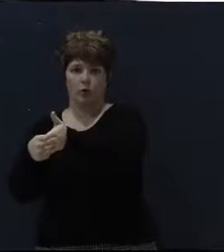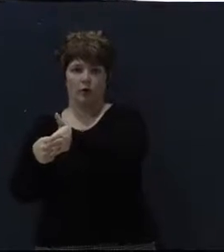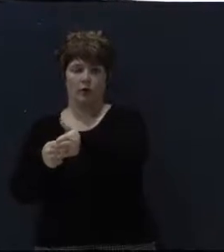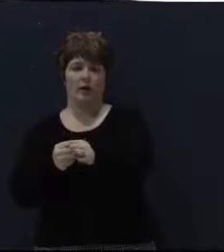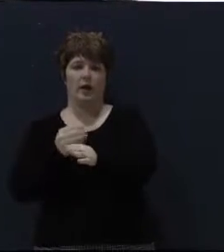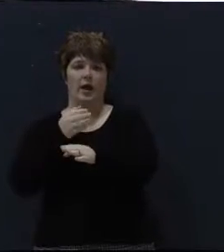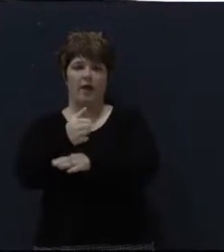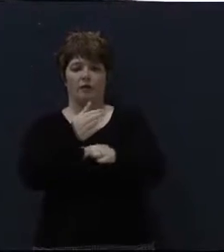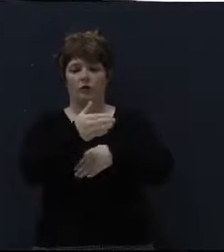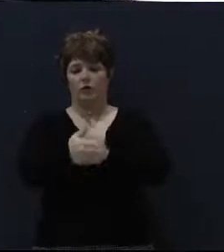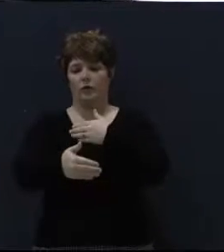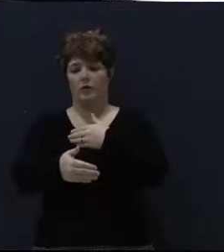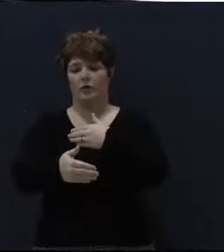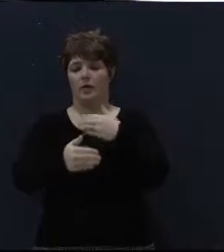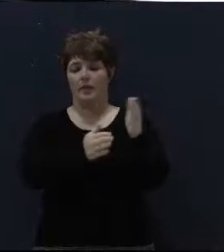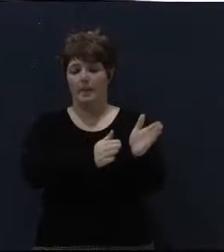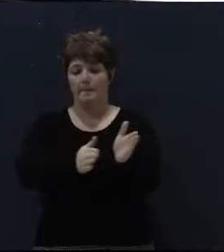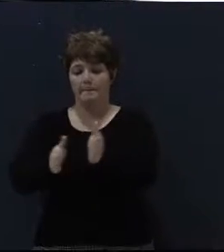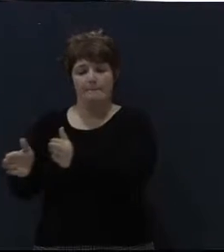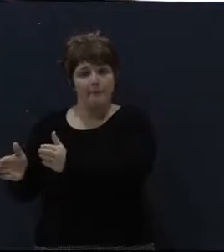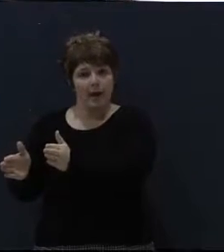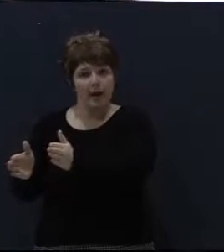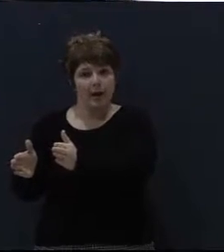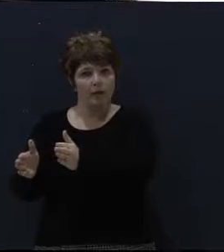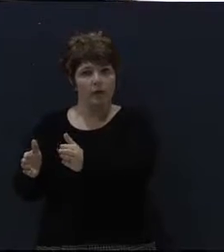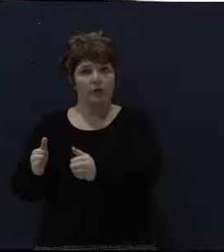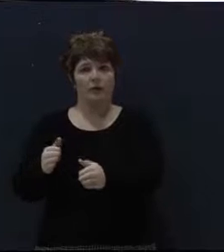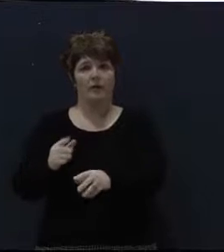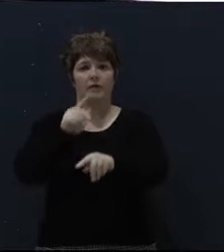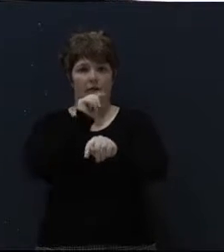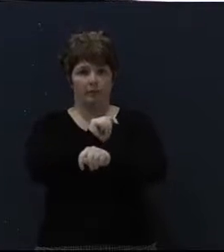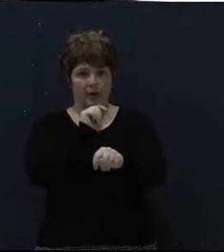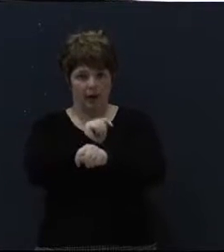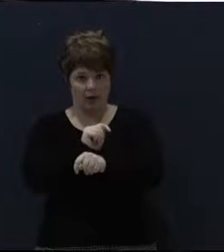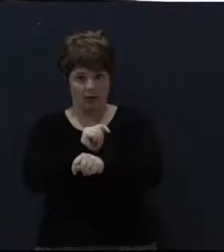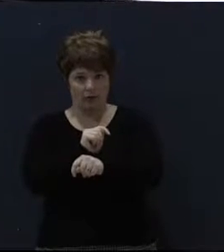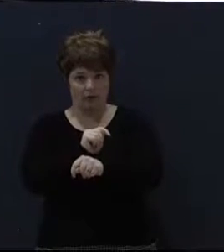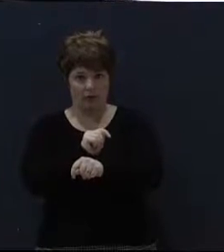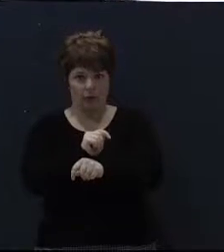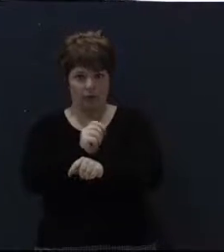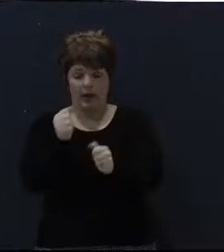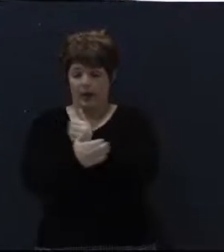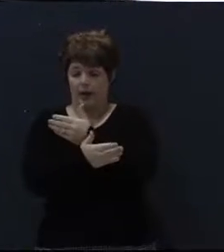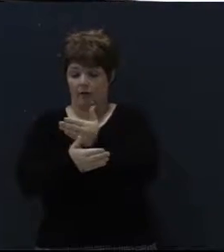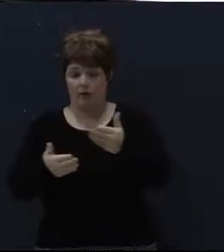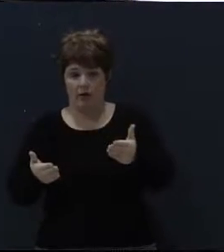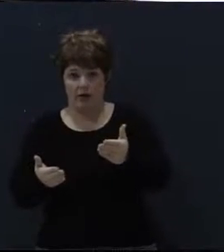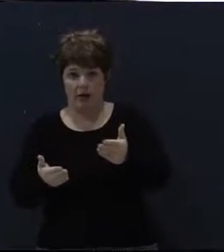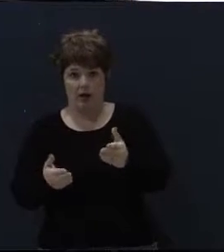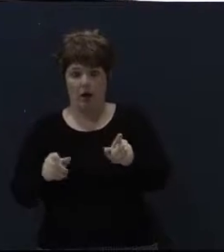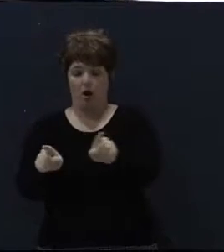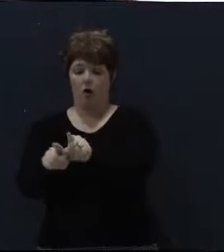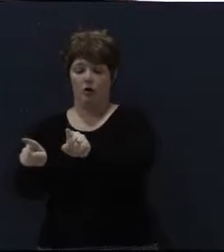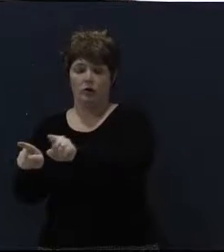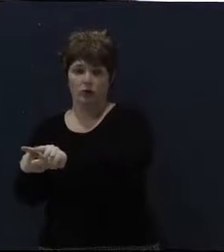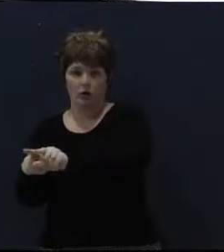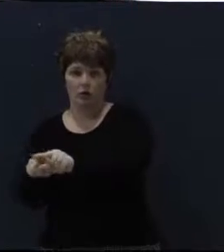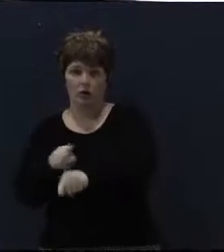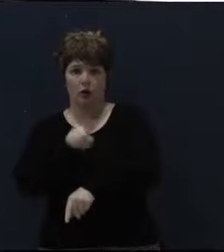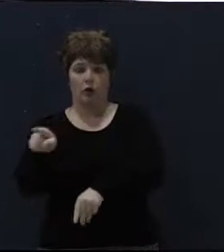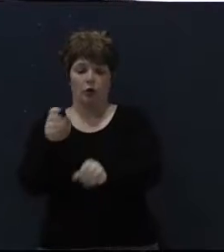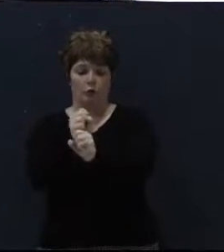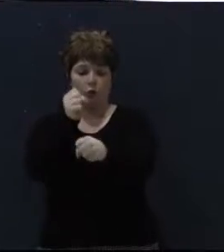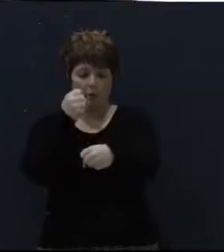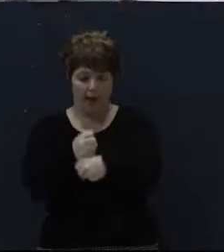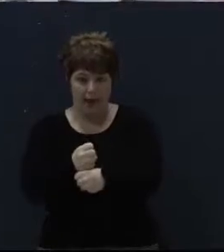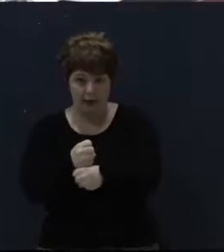the tabernacle and the pattern of all the instruments thereof, even so shall you make it.